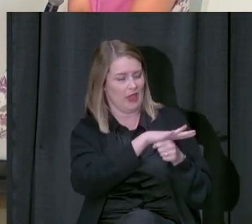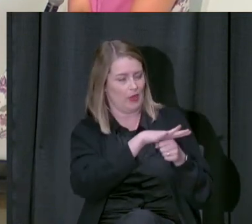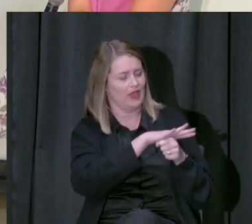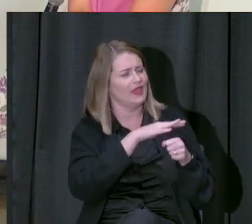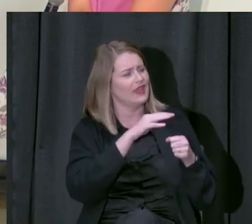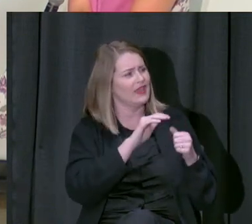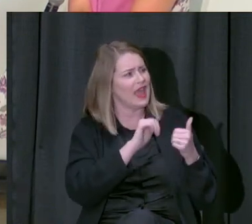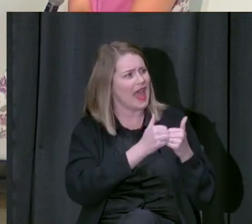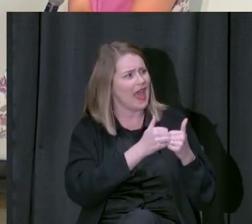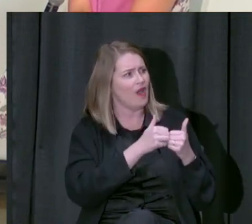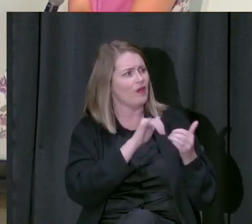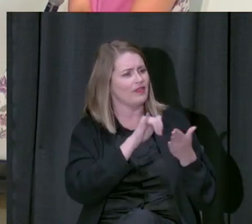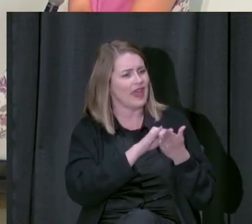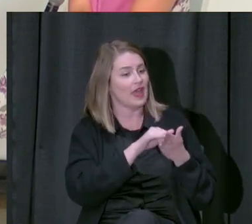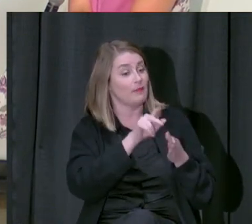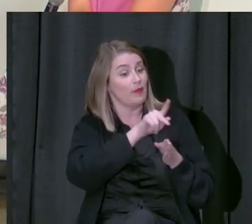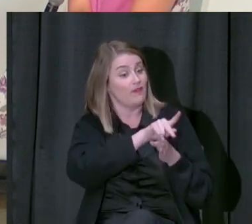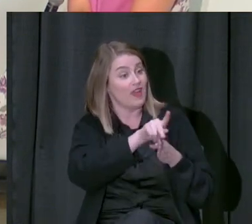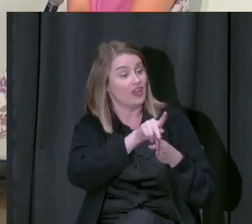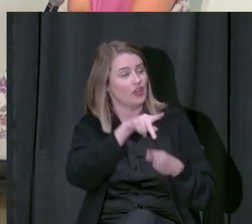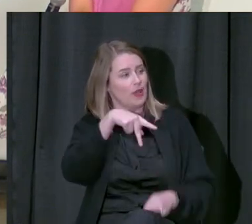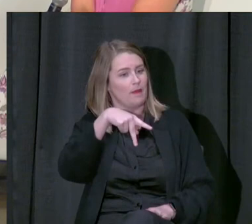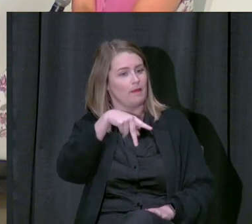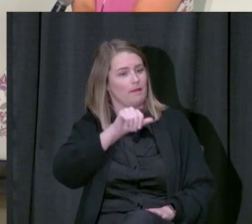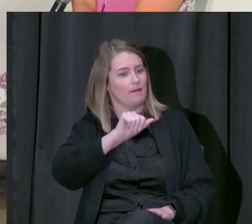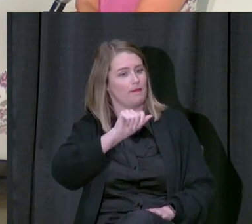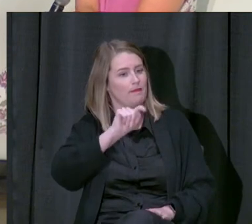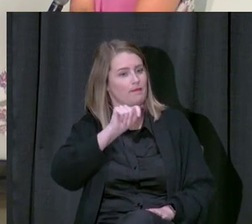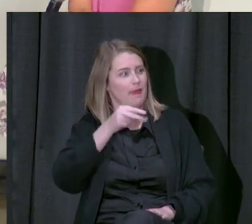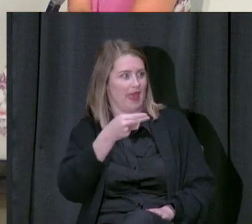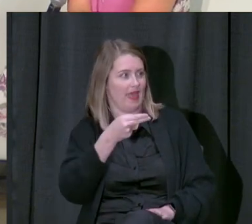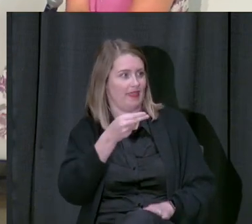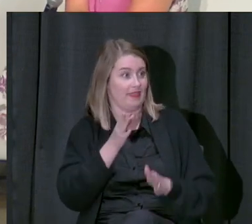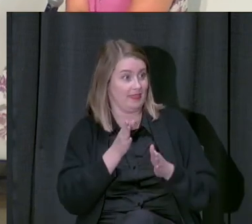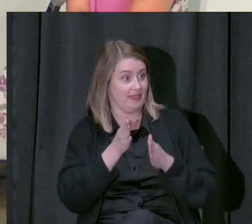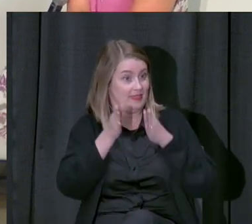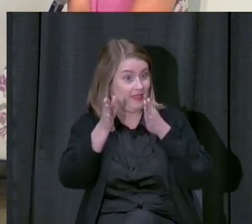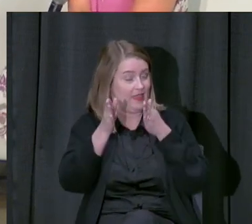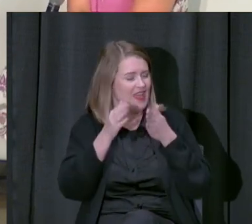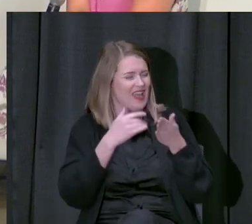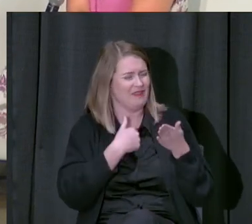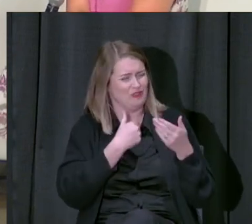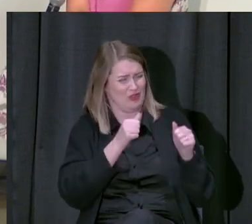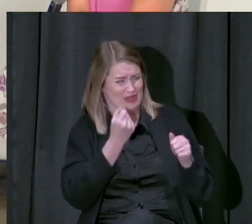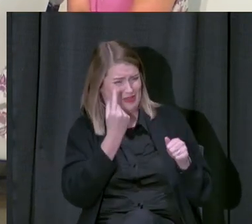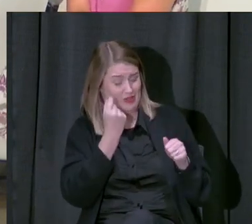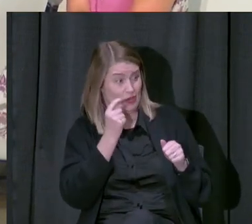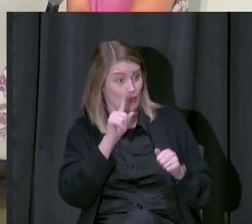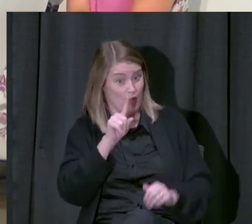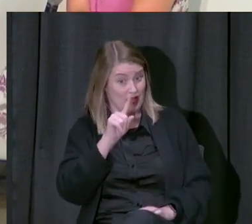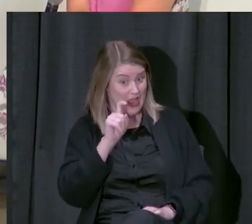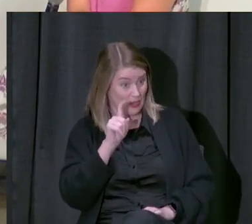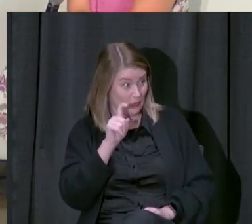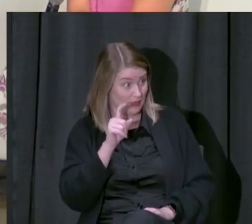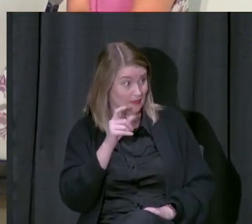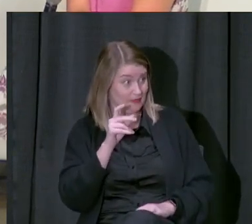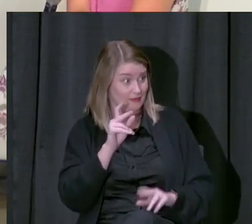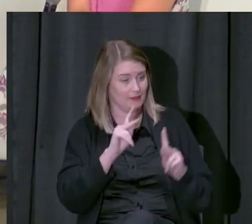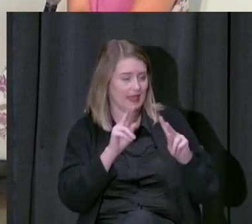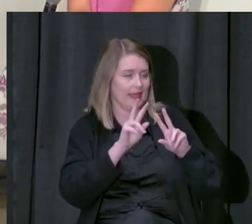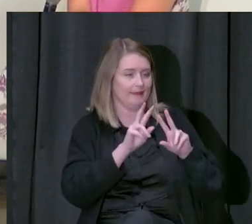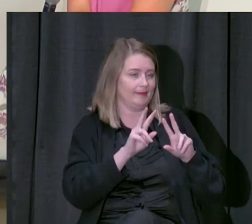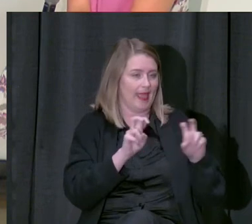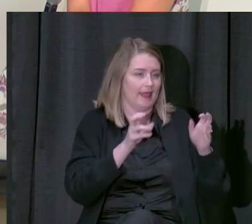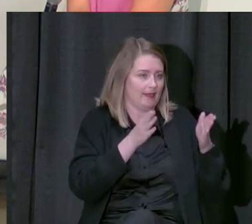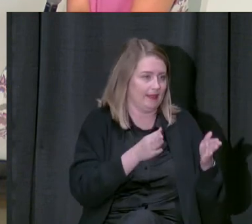that professional path. That's one thing I'm struggling with a little bit to understand. You can't have 100 just analysts or something